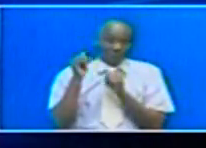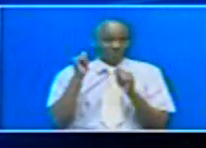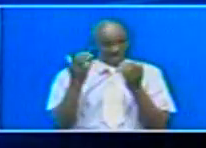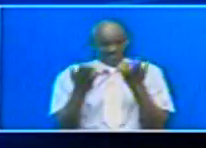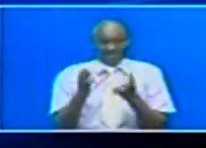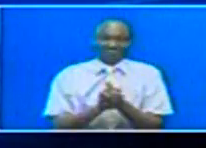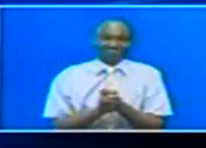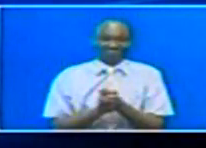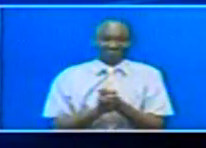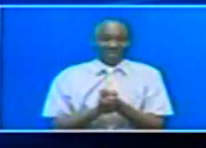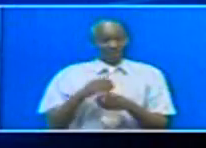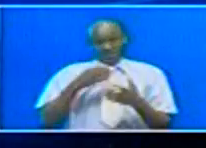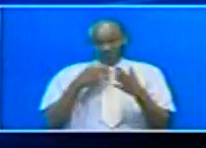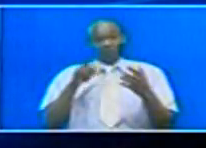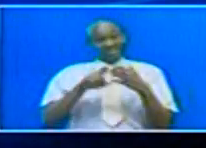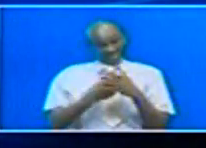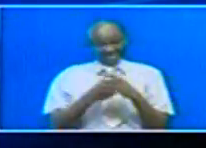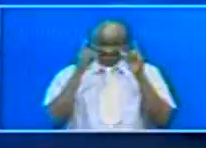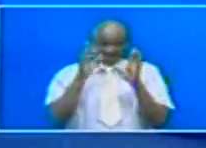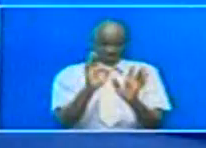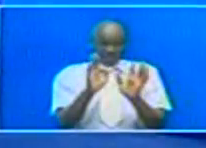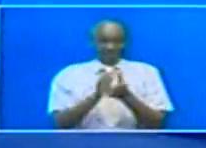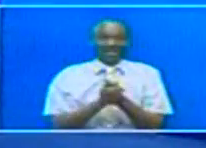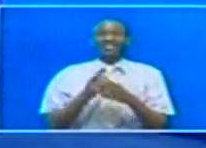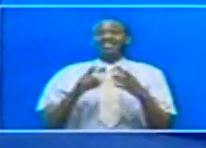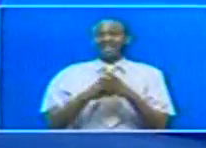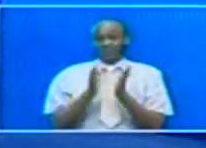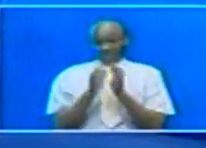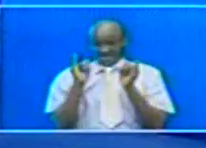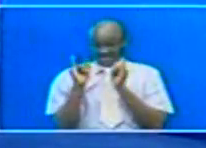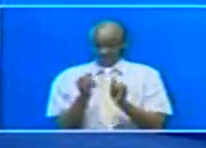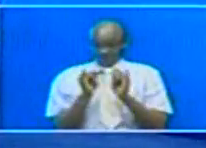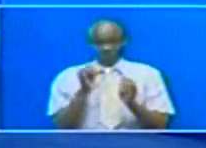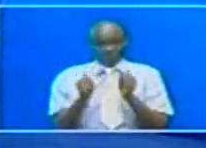Absolutely. Before we get into our resolutions for this year, let's look at what we have prepared for you tonight.